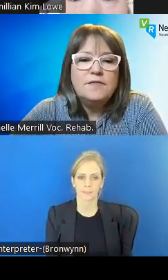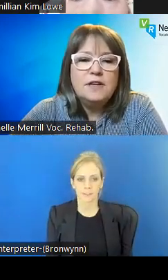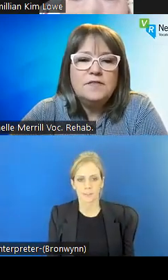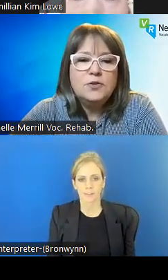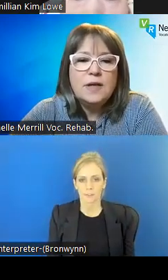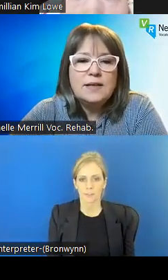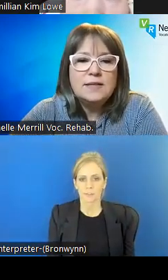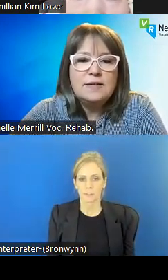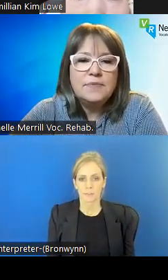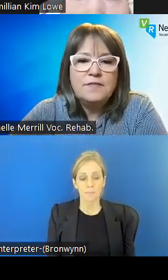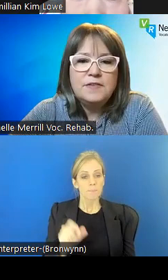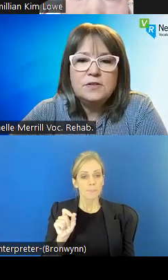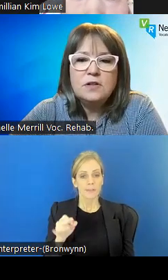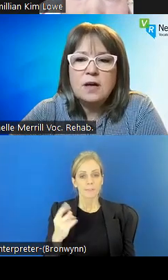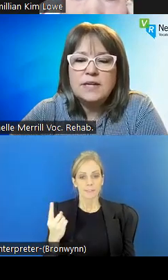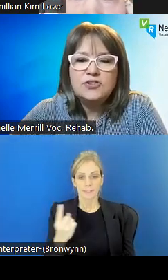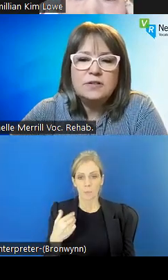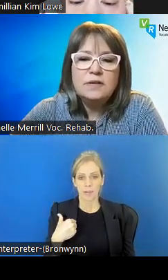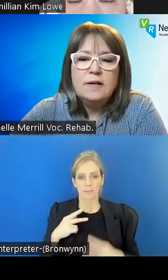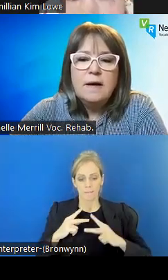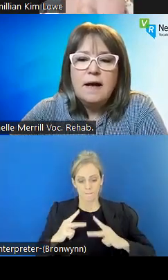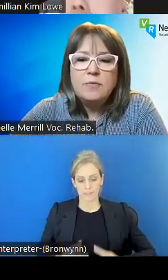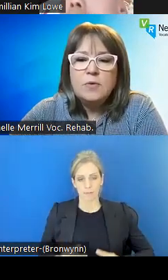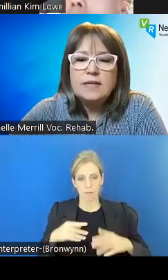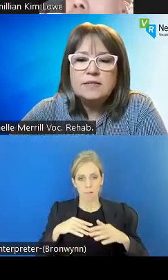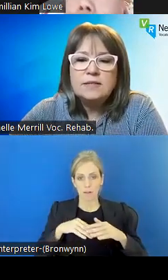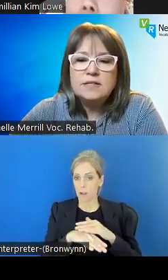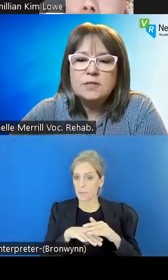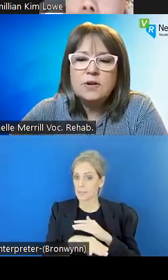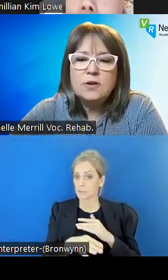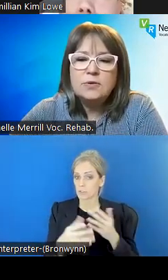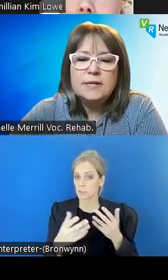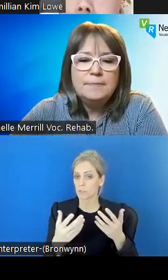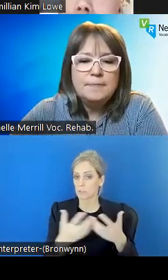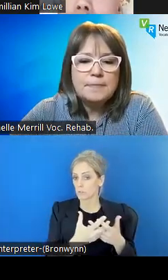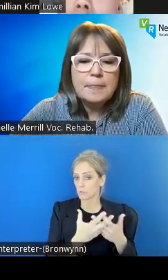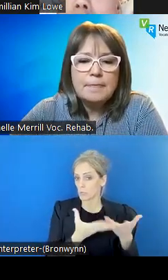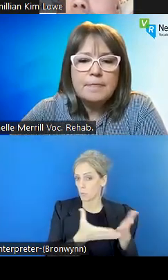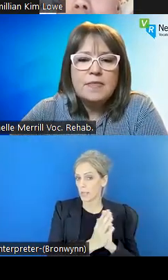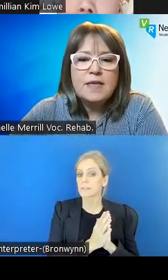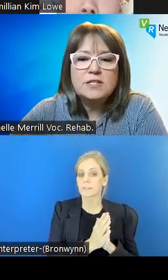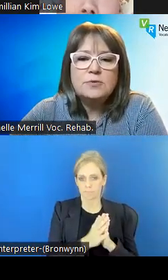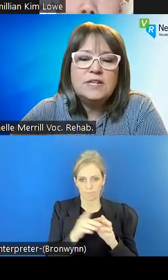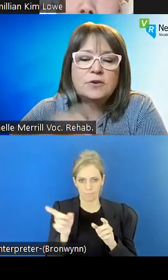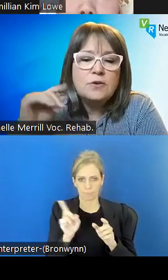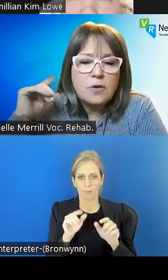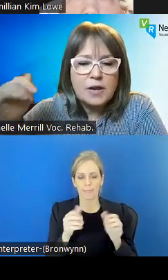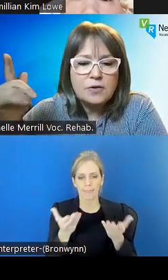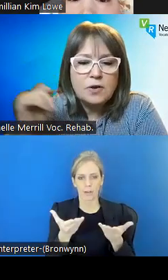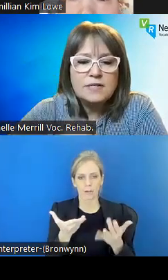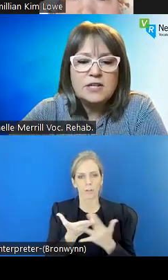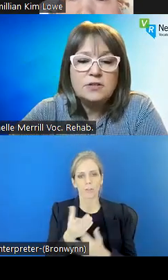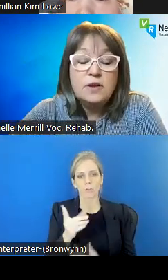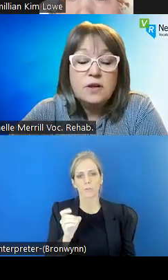And if an individual has a physical accommodation request, this is where it goes in. That's through DEETR, our